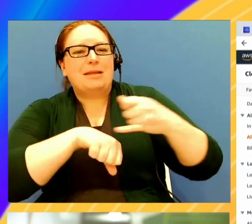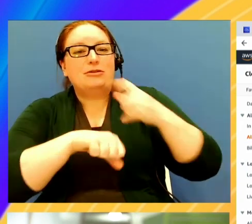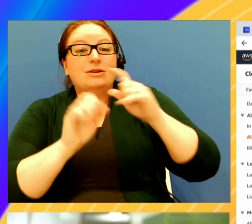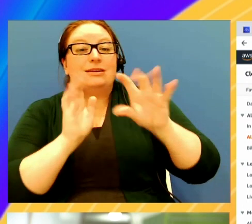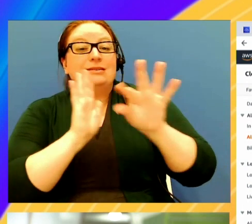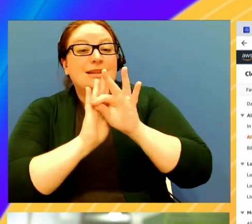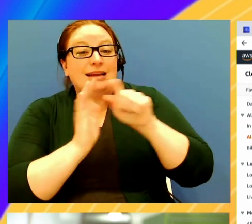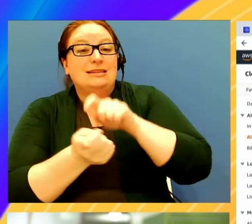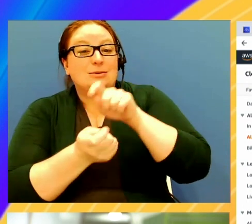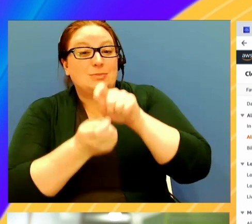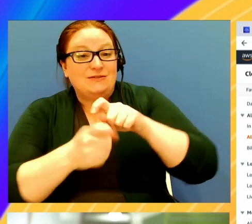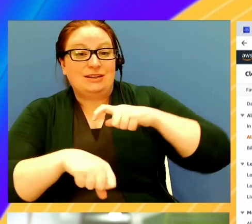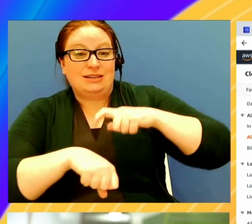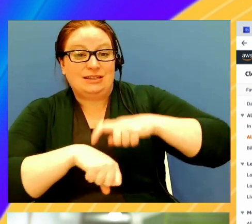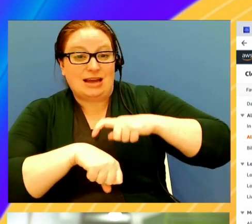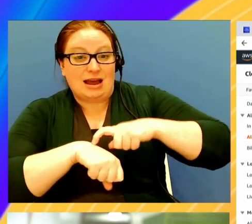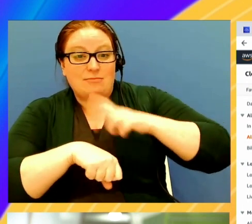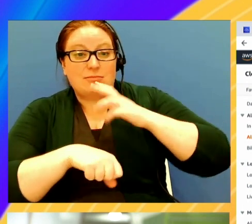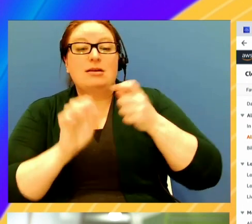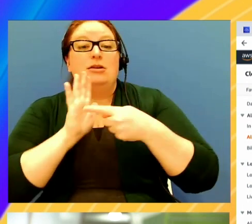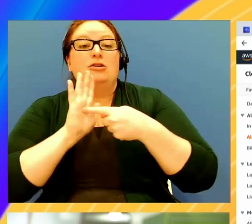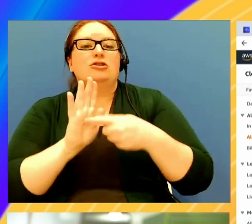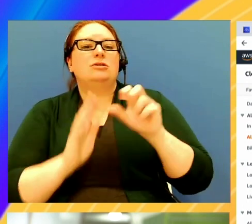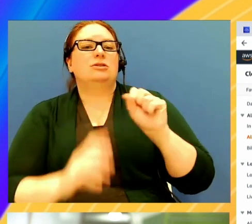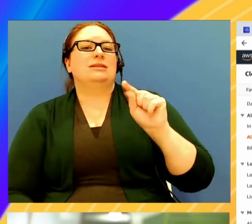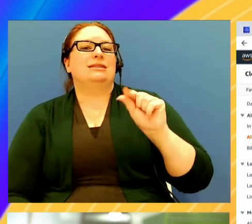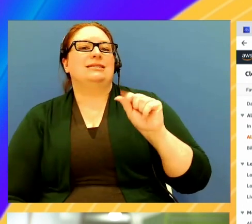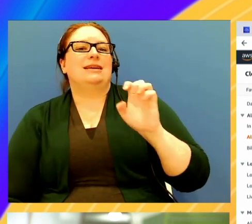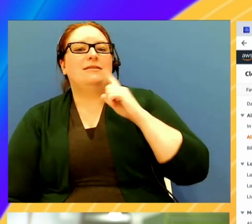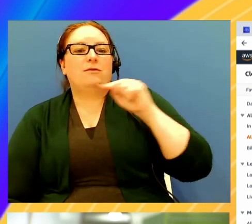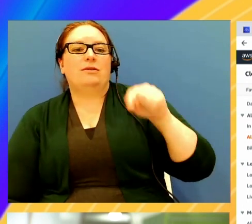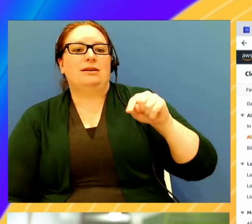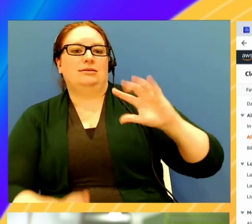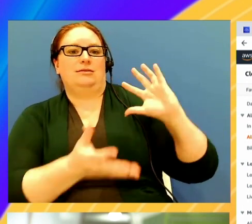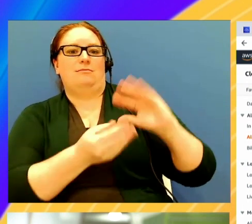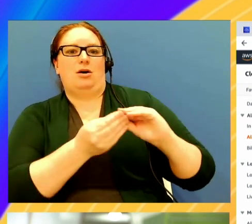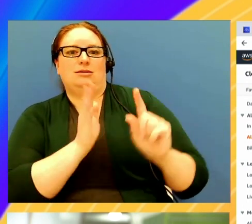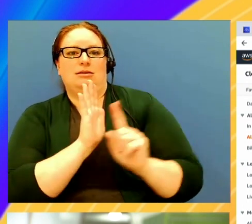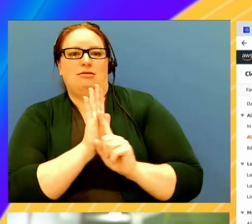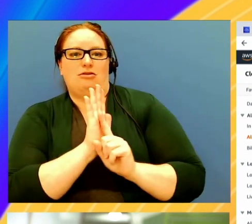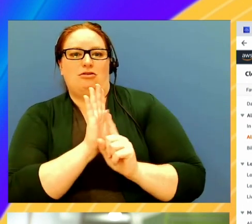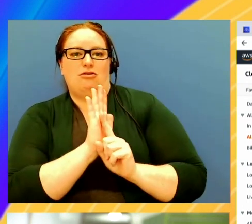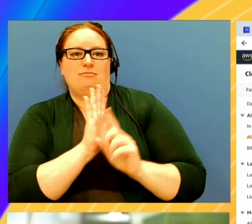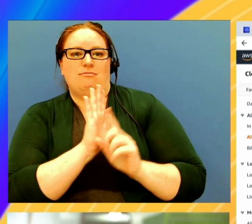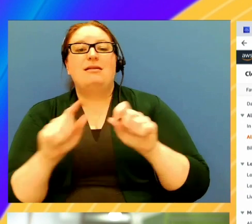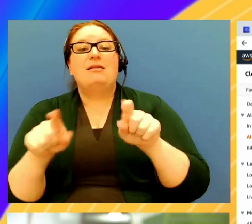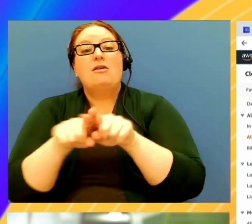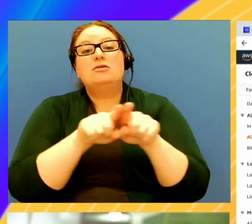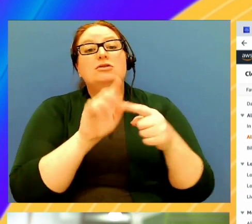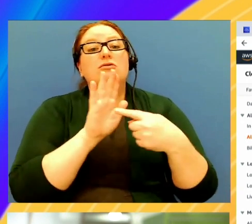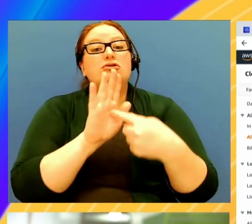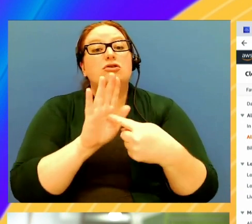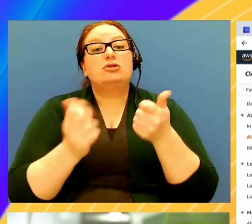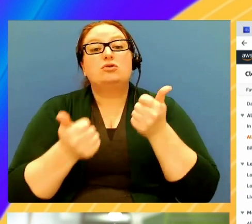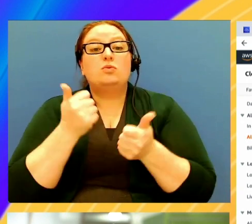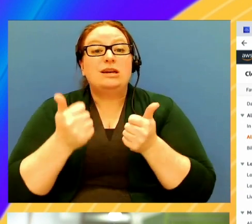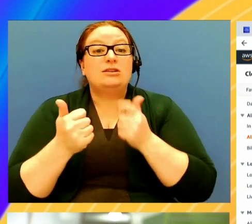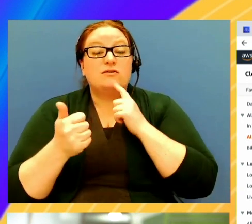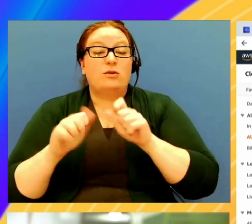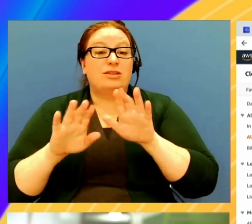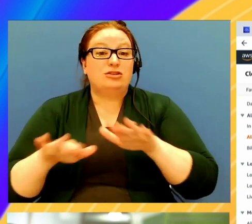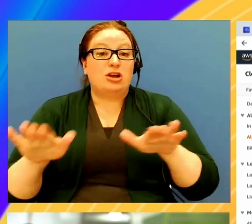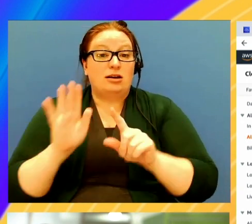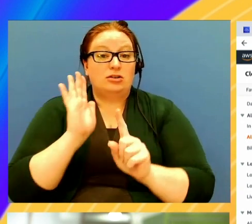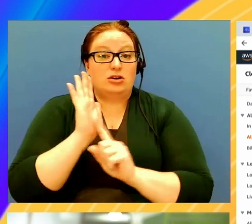and then it shows you what the state of this composite alarm was, and it also shows you like which of this child alarm